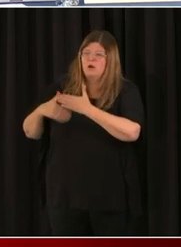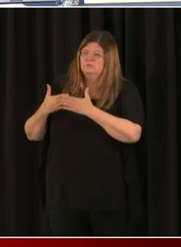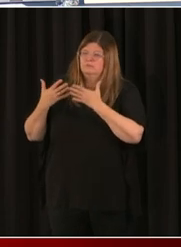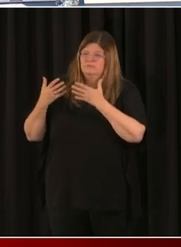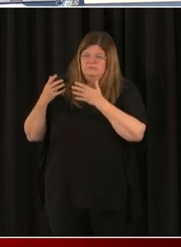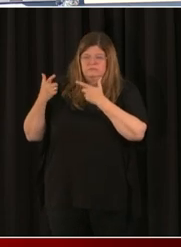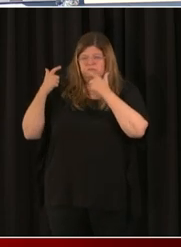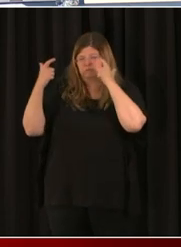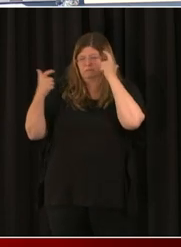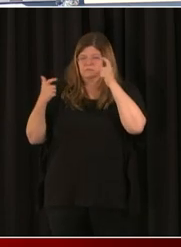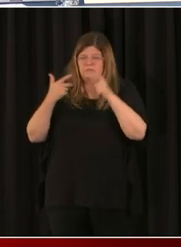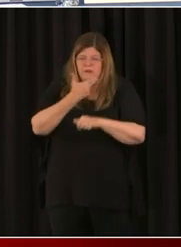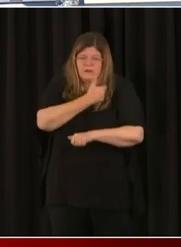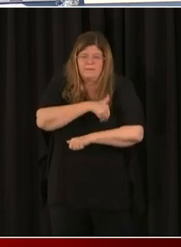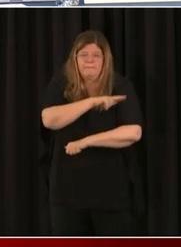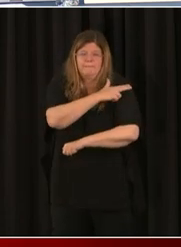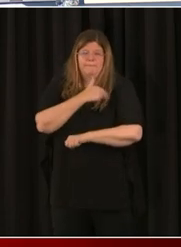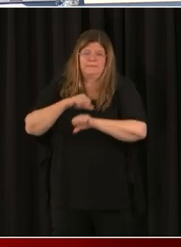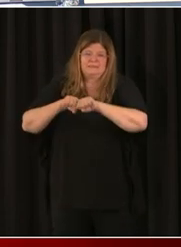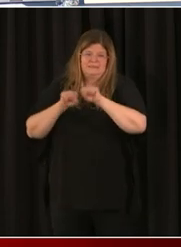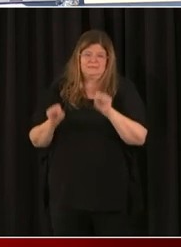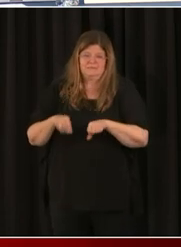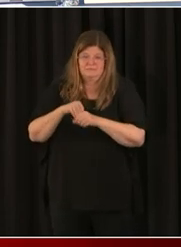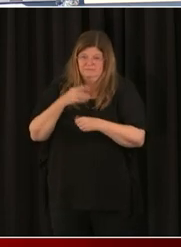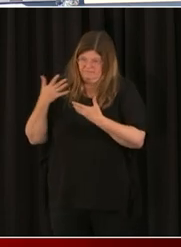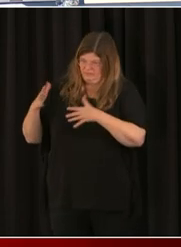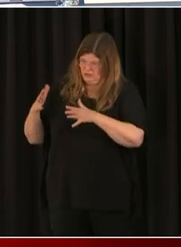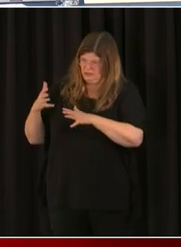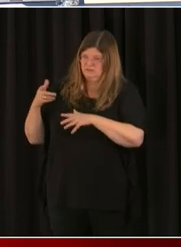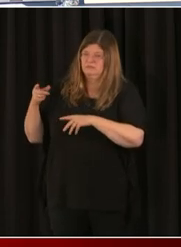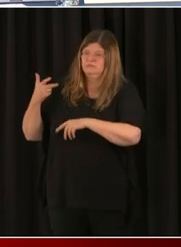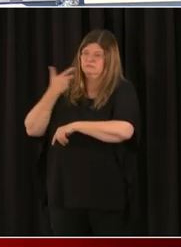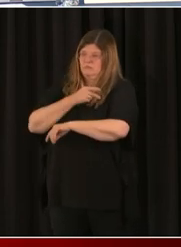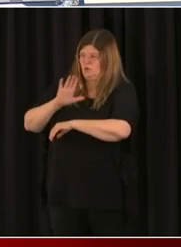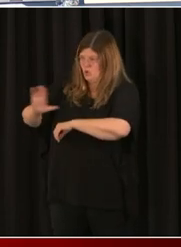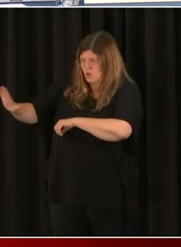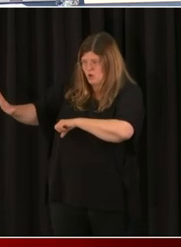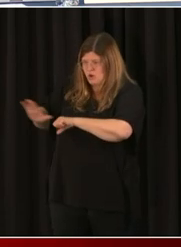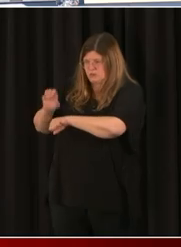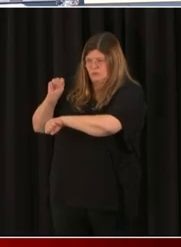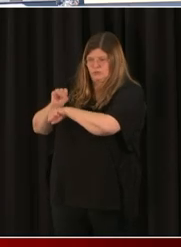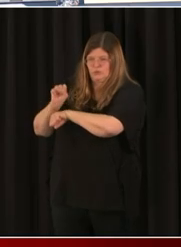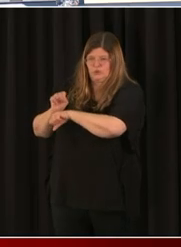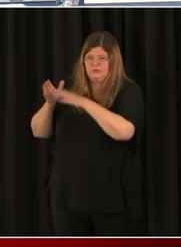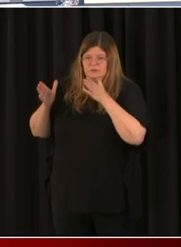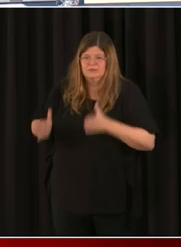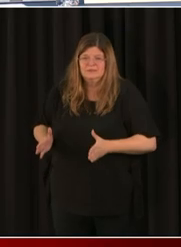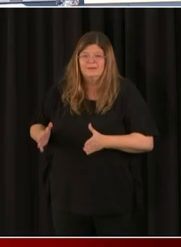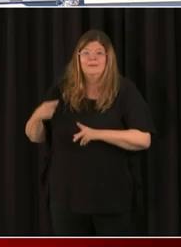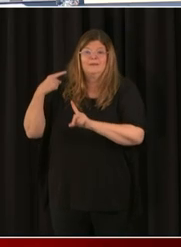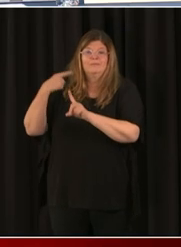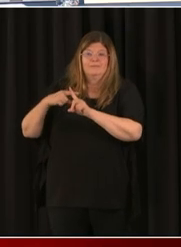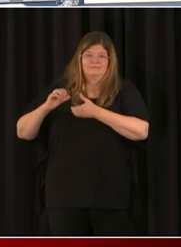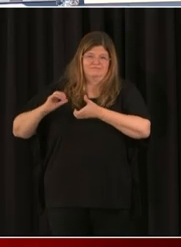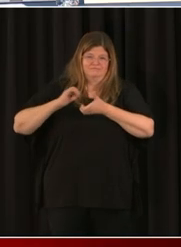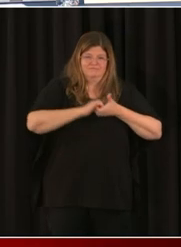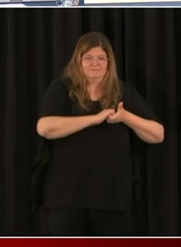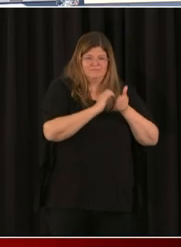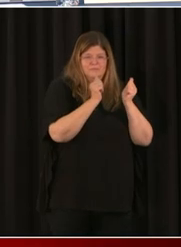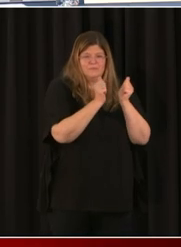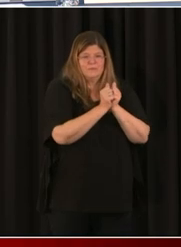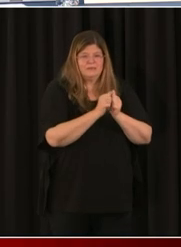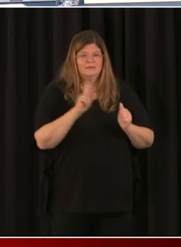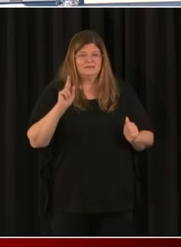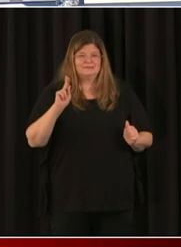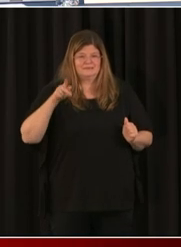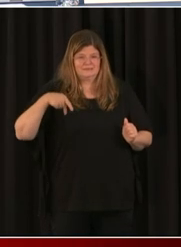systems and hospitals in the District of Columbia began vaccinating their workforce. And we also had a partnership with Kaiser to begin to vaccinate